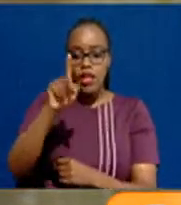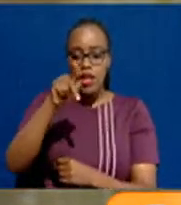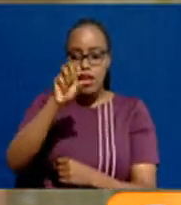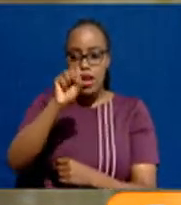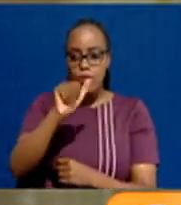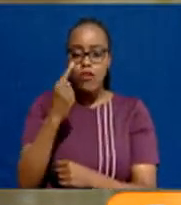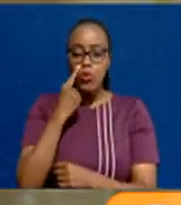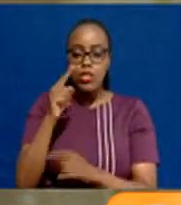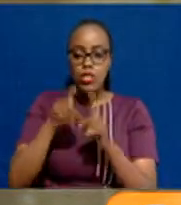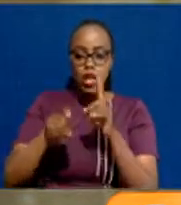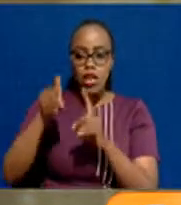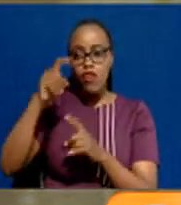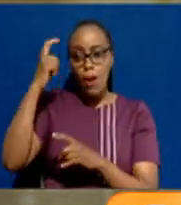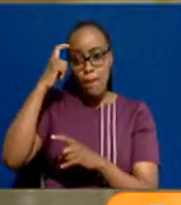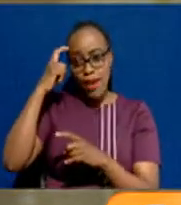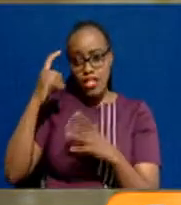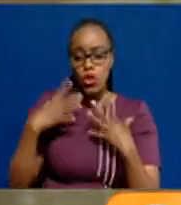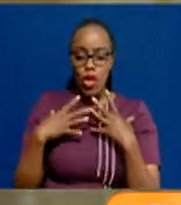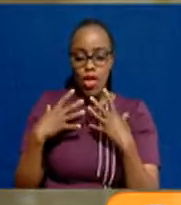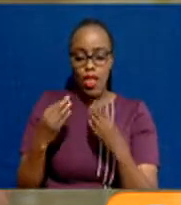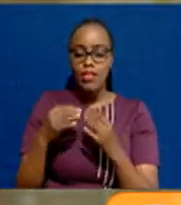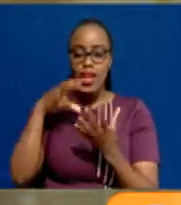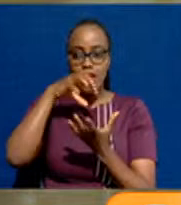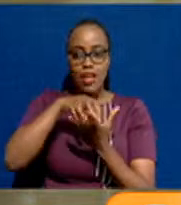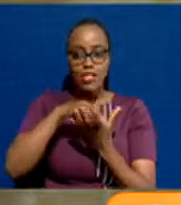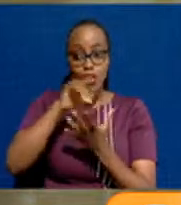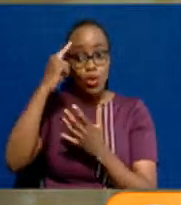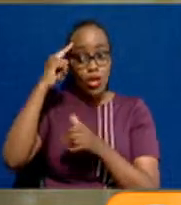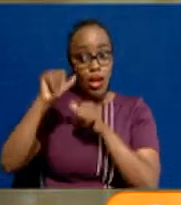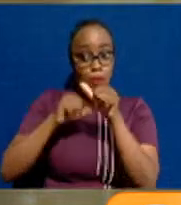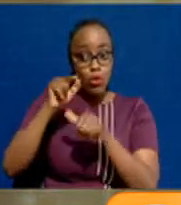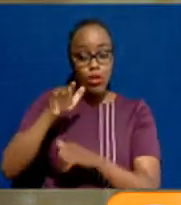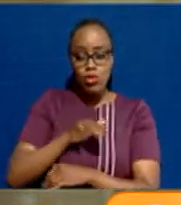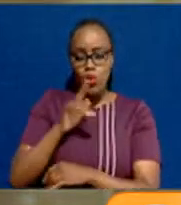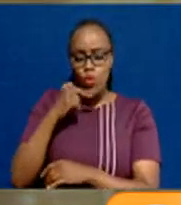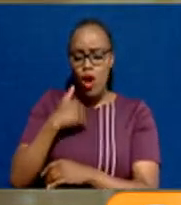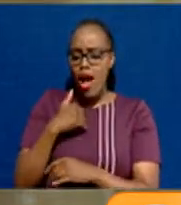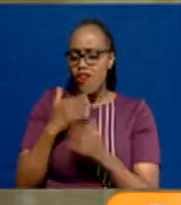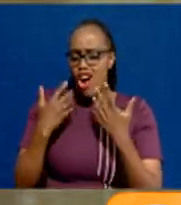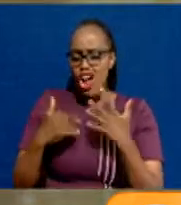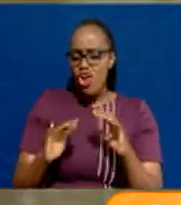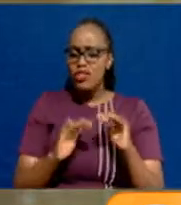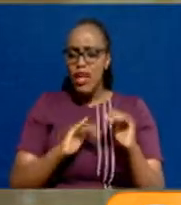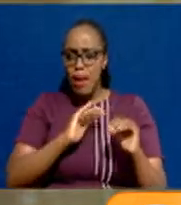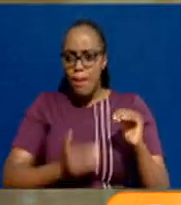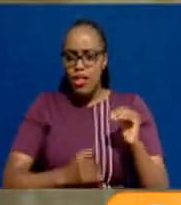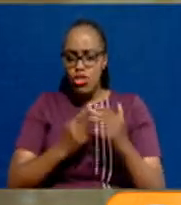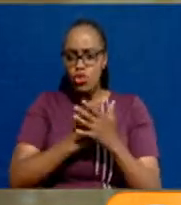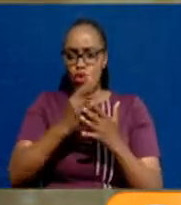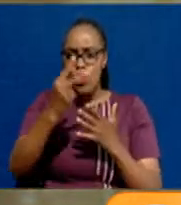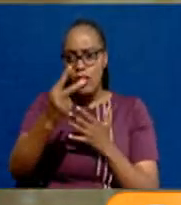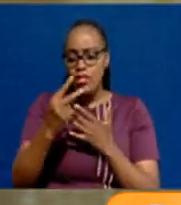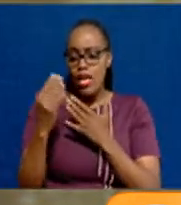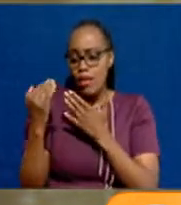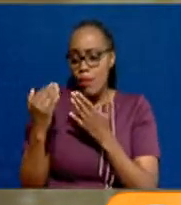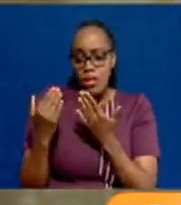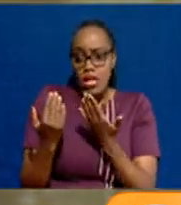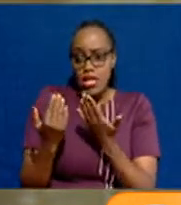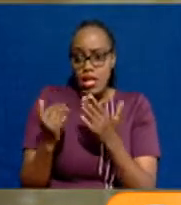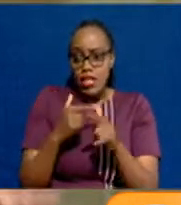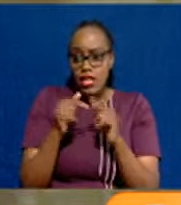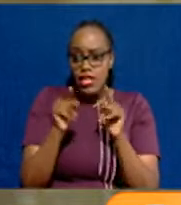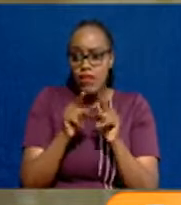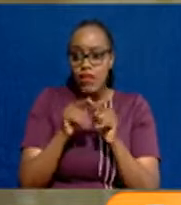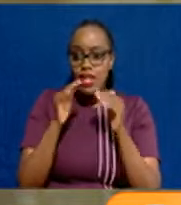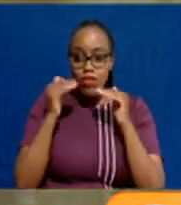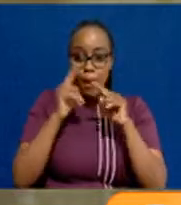of increase into the mental health cases. Now think about this woman who's gone through miscarriage, 2 weeks you expect her at the office, she will smile